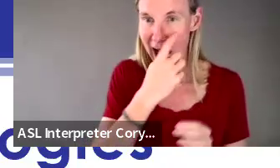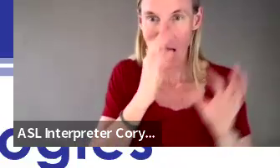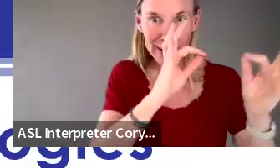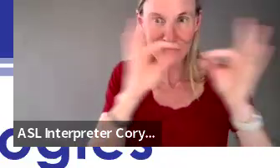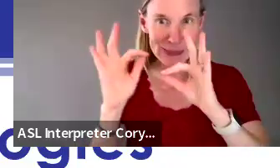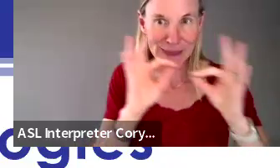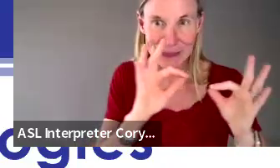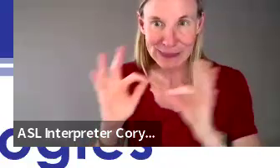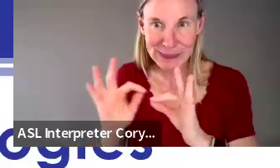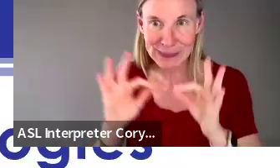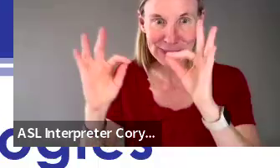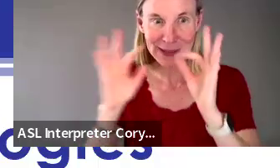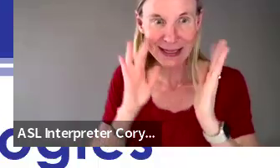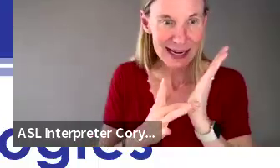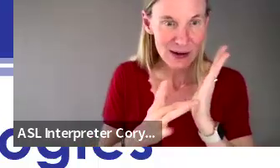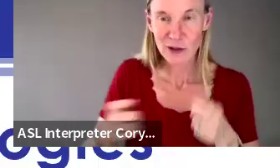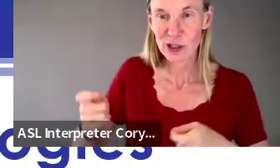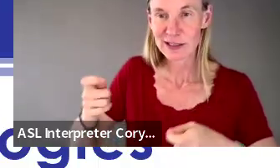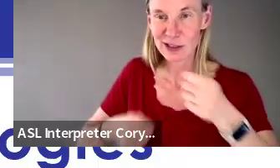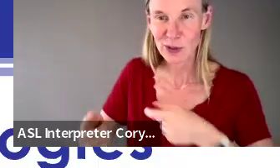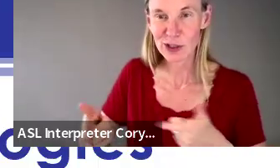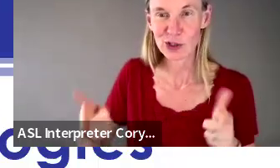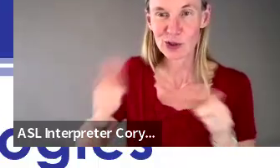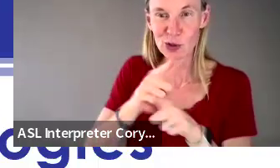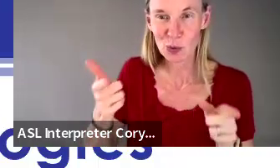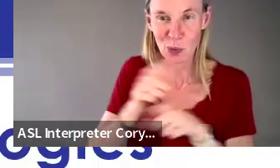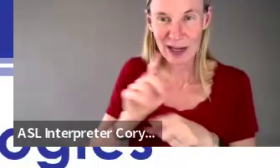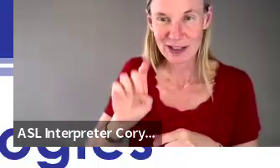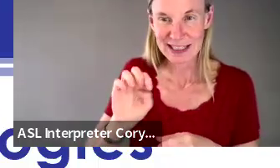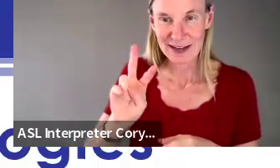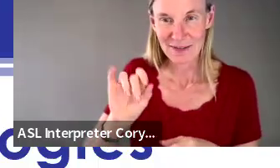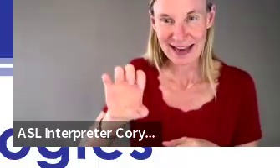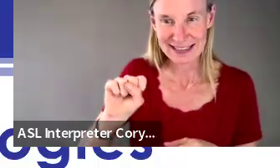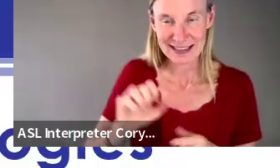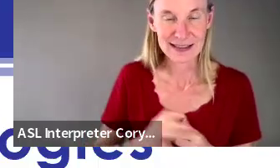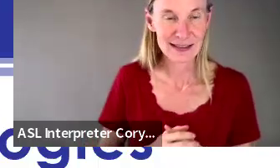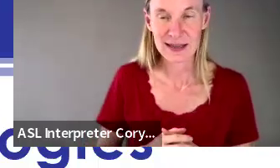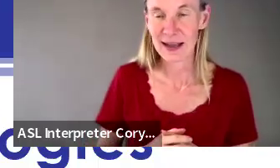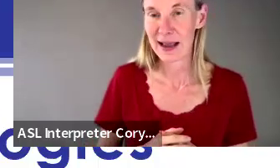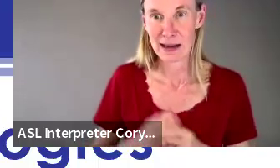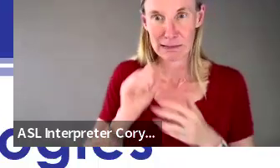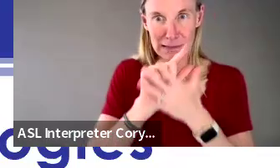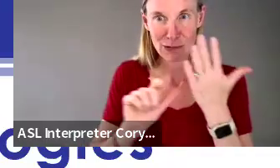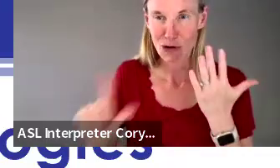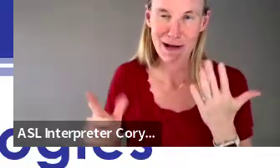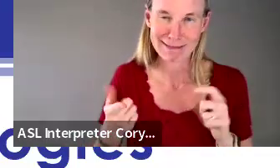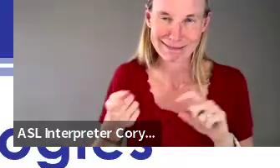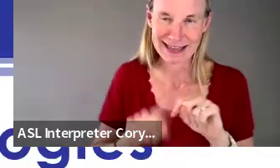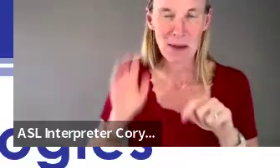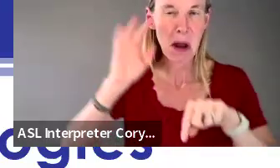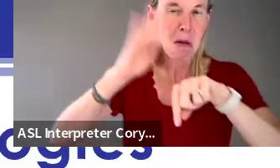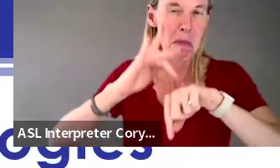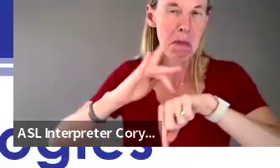technology, switch devices, and we won't be able to go into all of these, but we'll touch